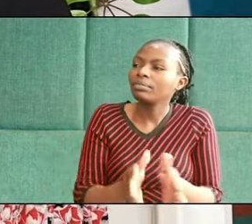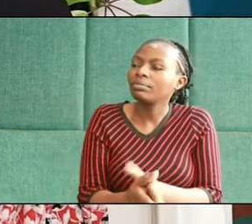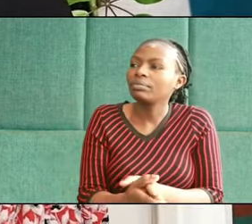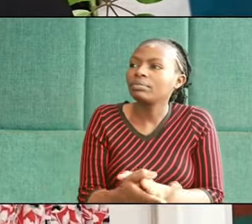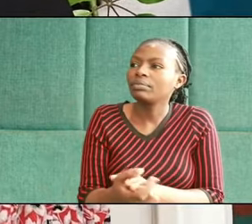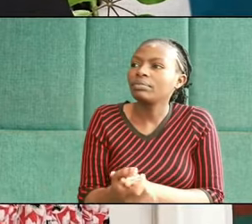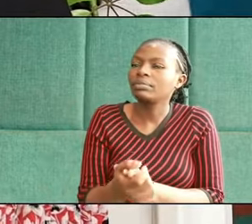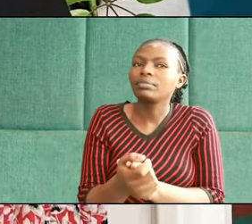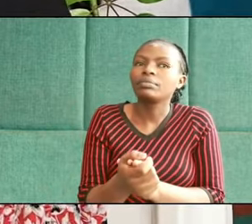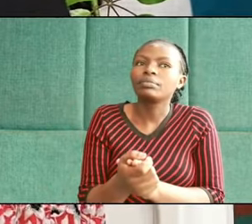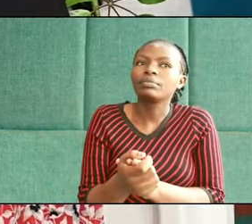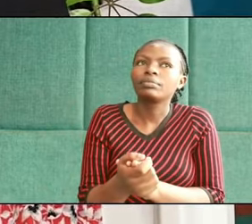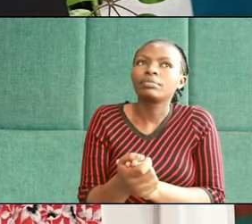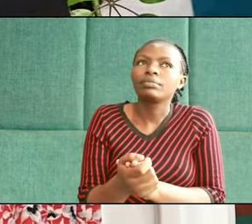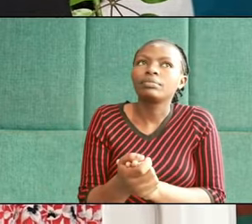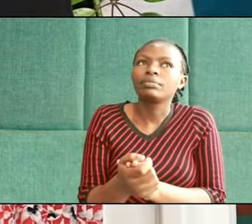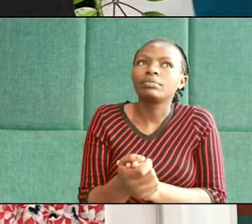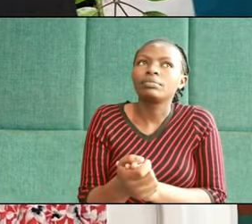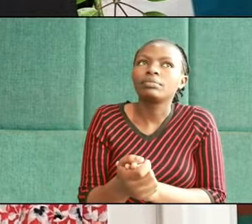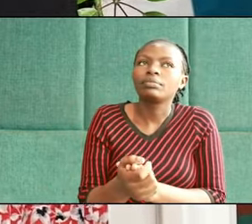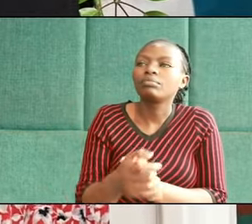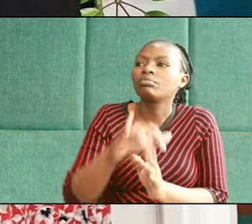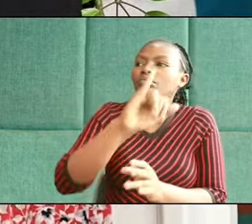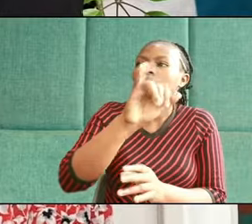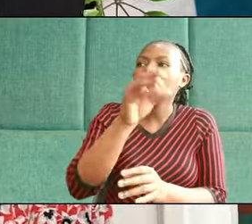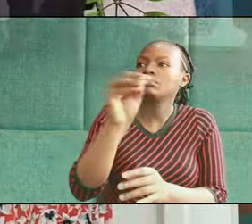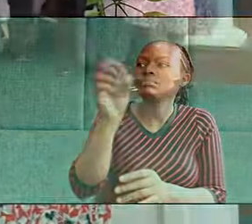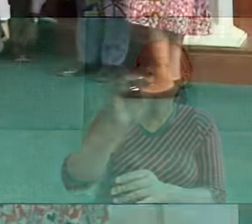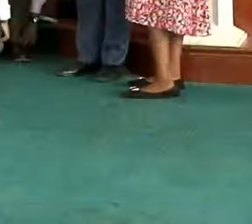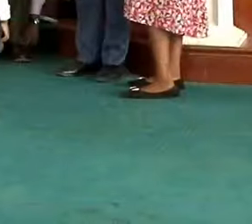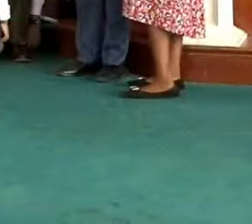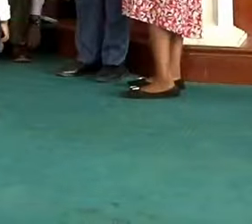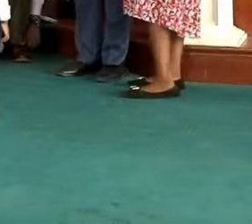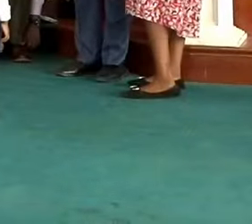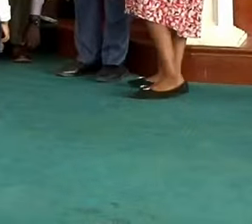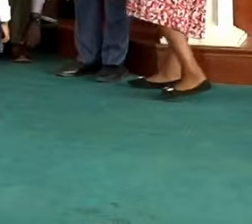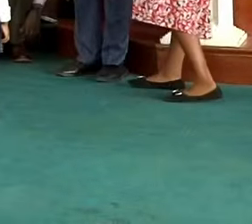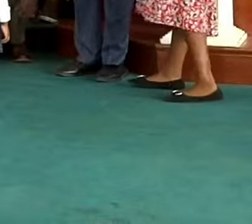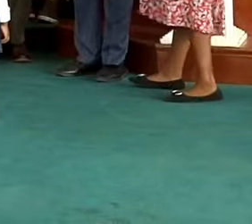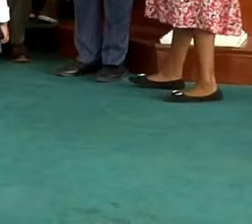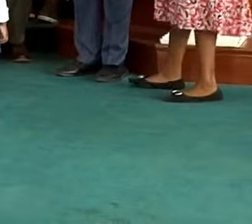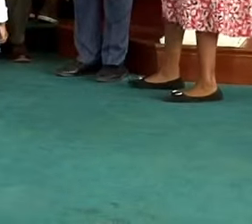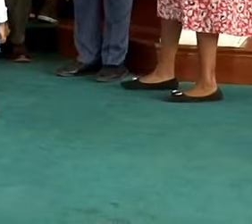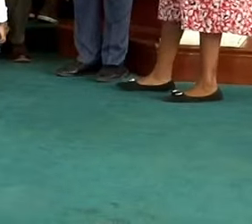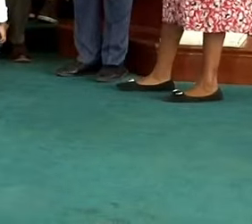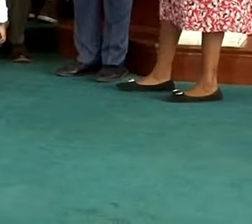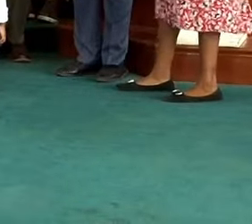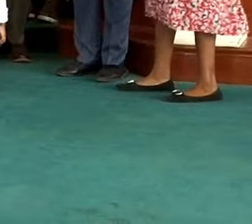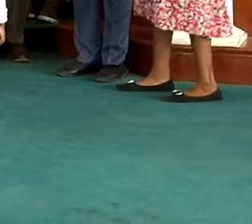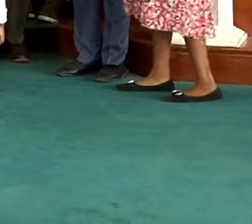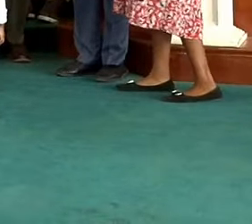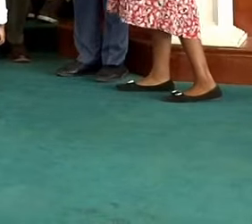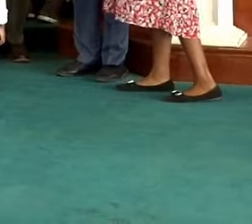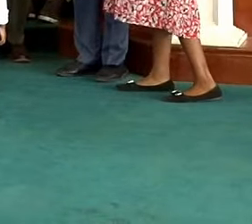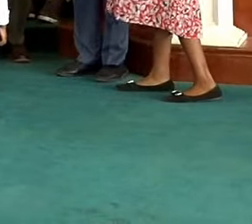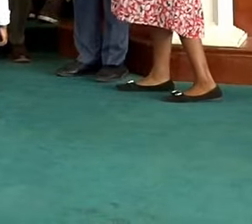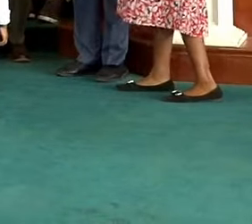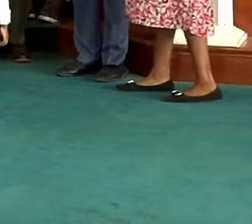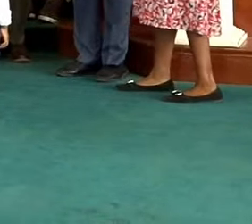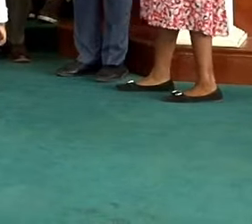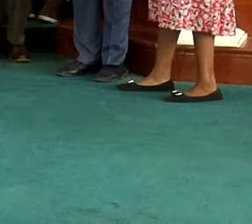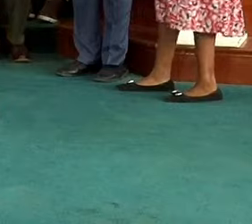see? Yes. What is it written? Josiah Kongoro. Yes. Now, can I tell you something